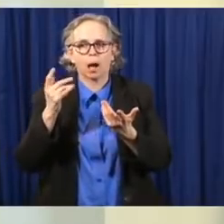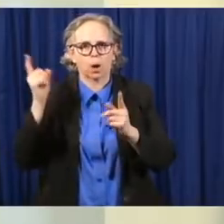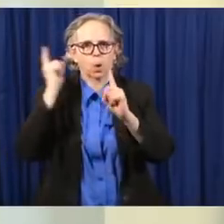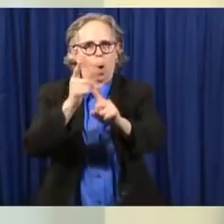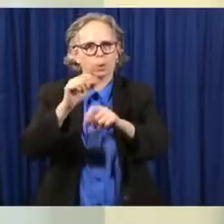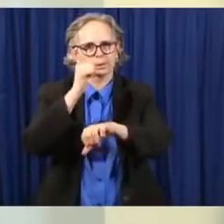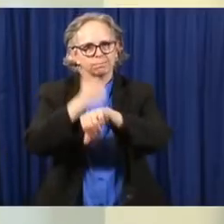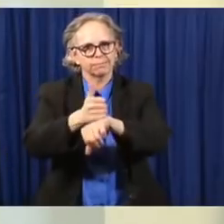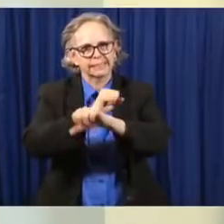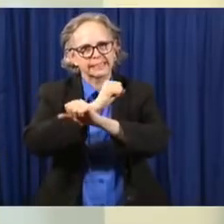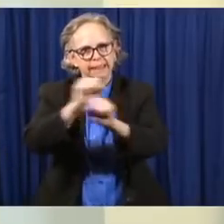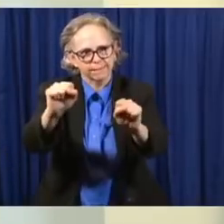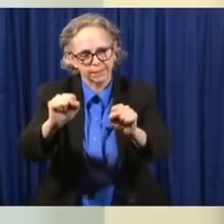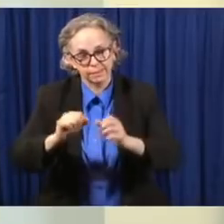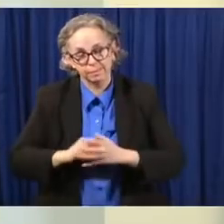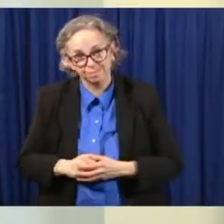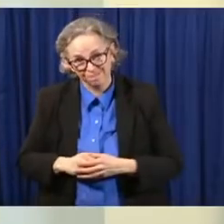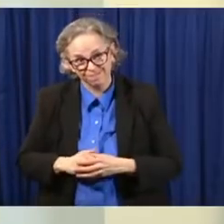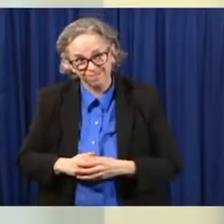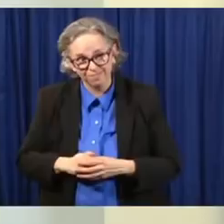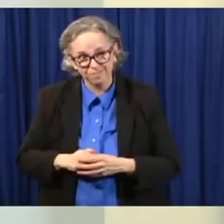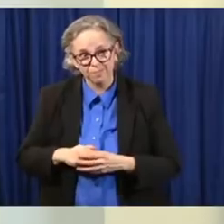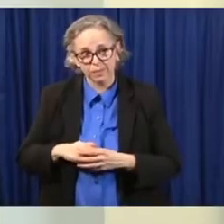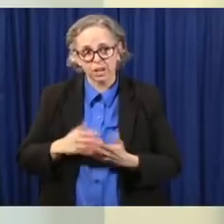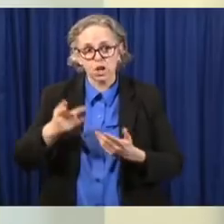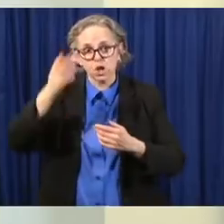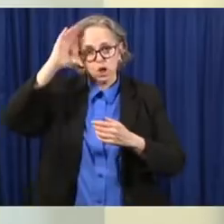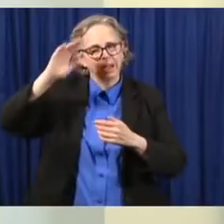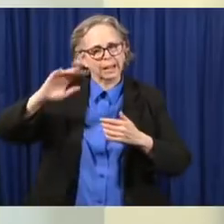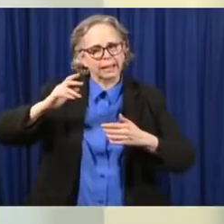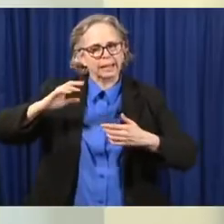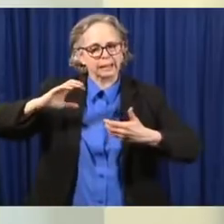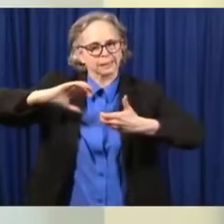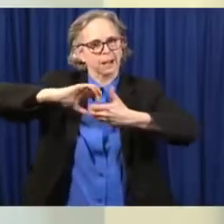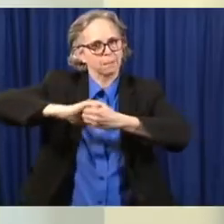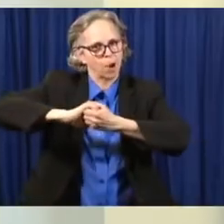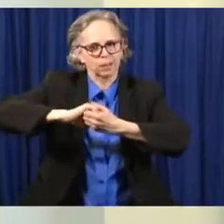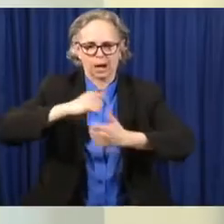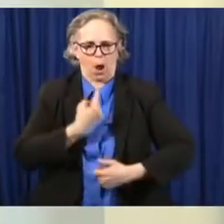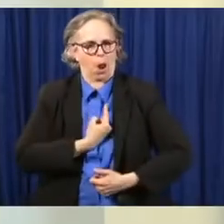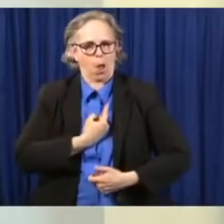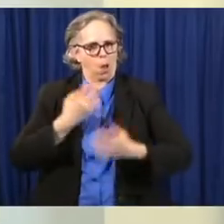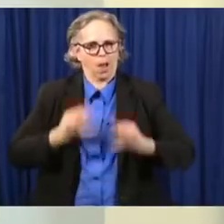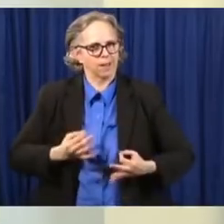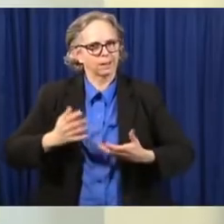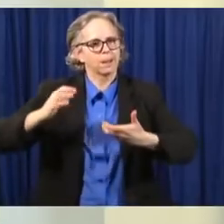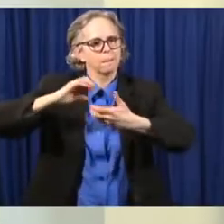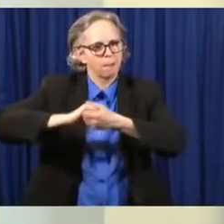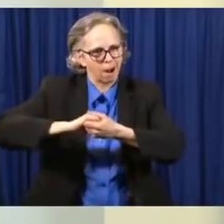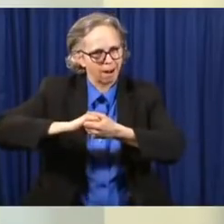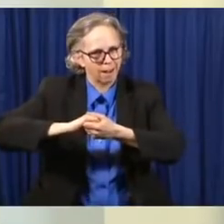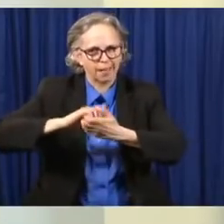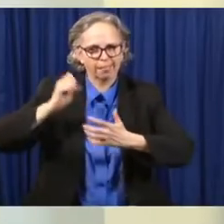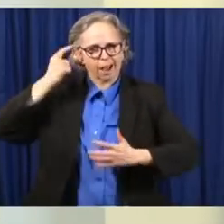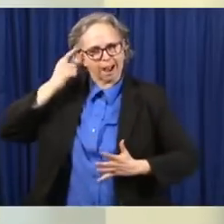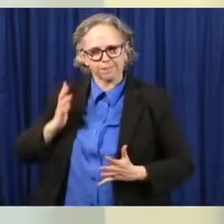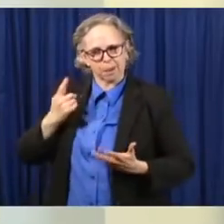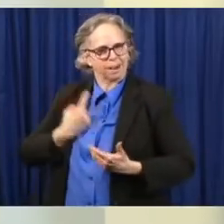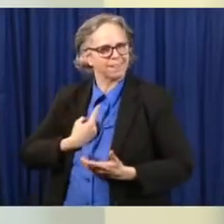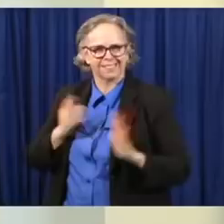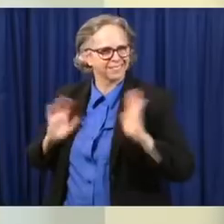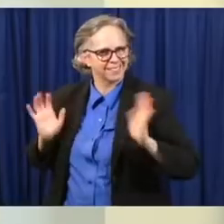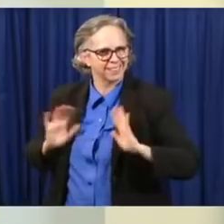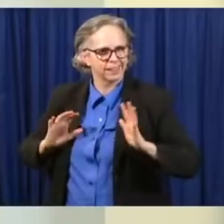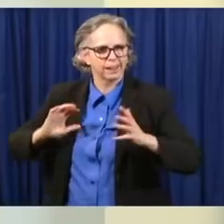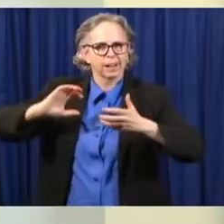be a partnership way beyond. This isn't just a government thing. This is really the whole private sector, all